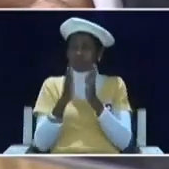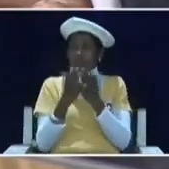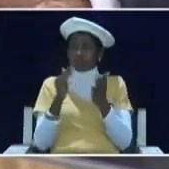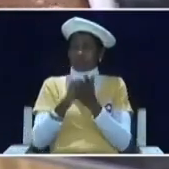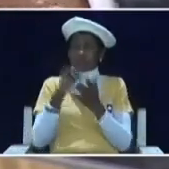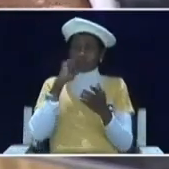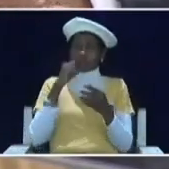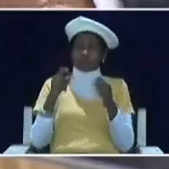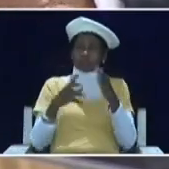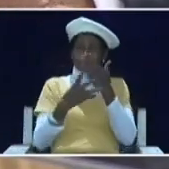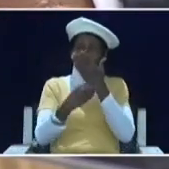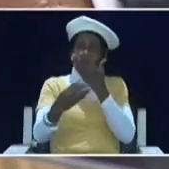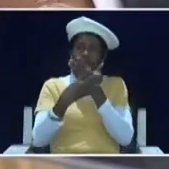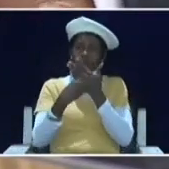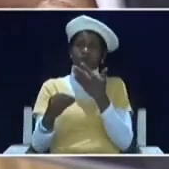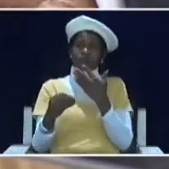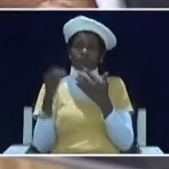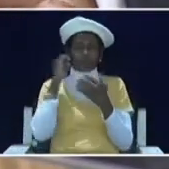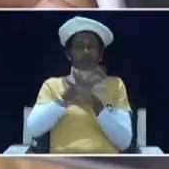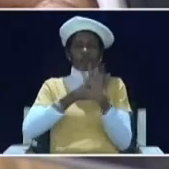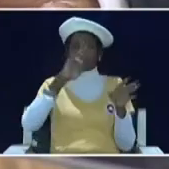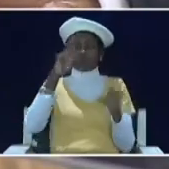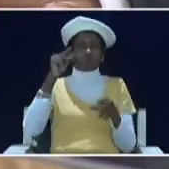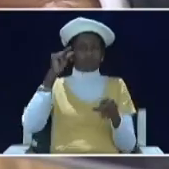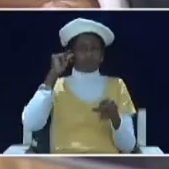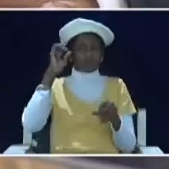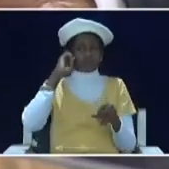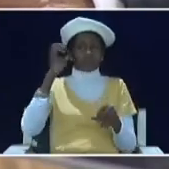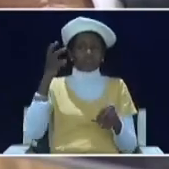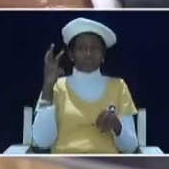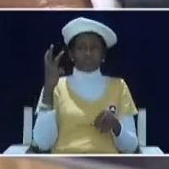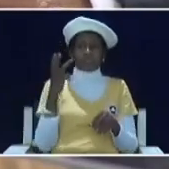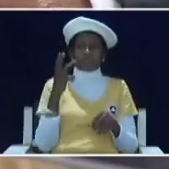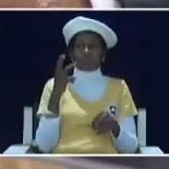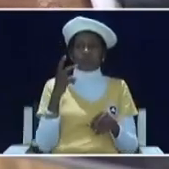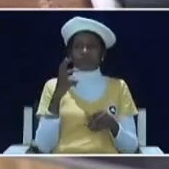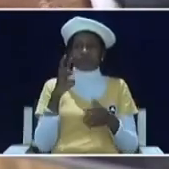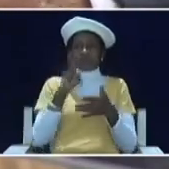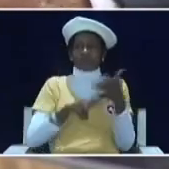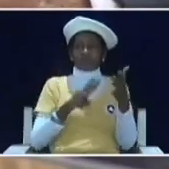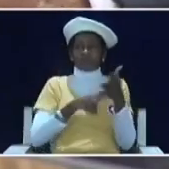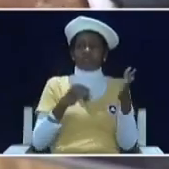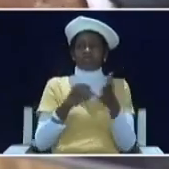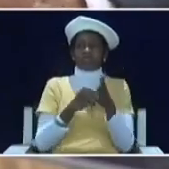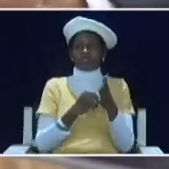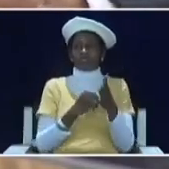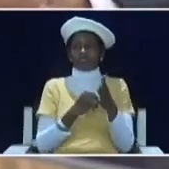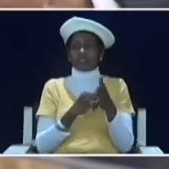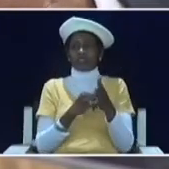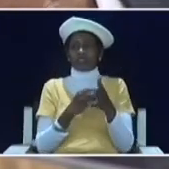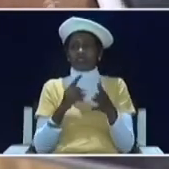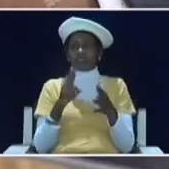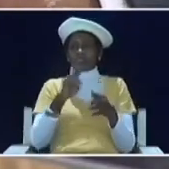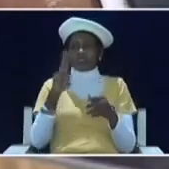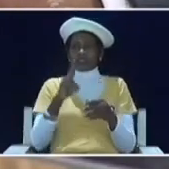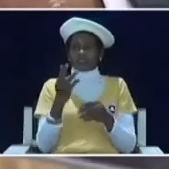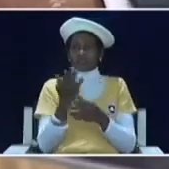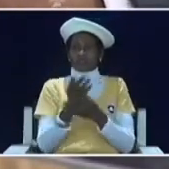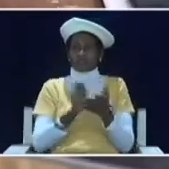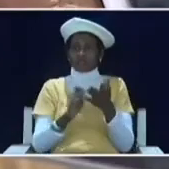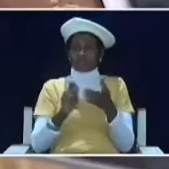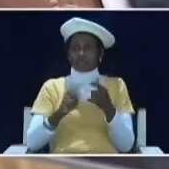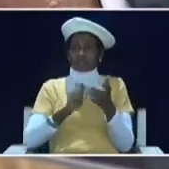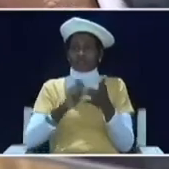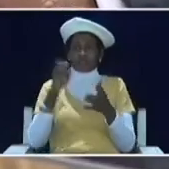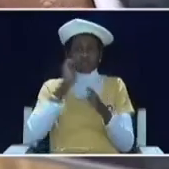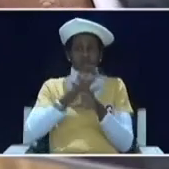made photocopy of, I didn't use my glasses. I was reading it well. The one he used his handwriting to write,